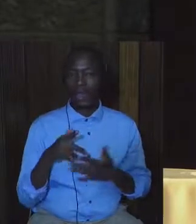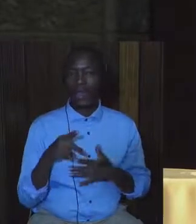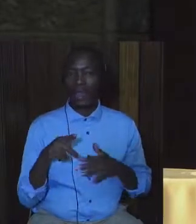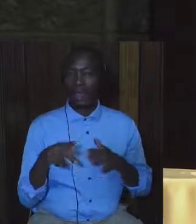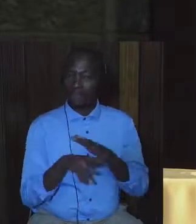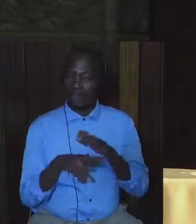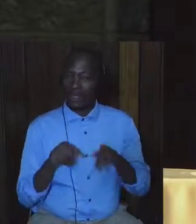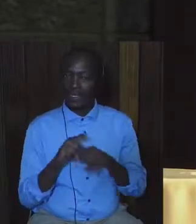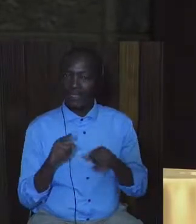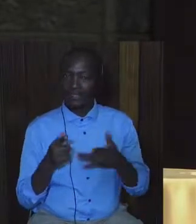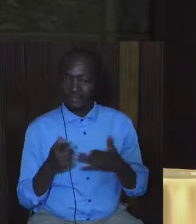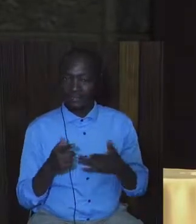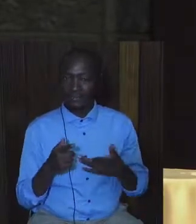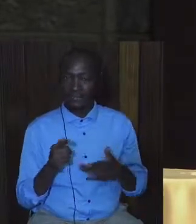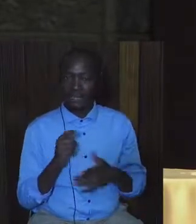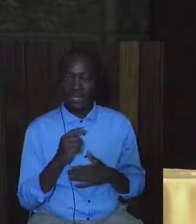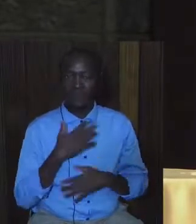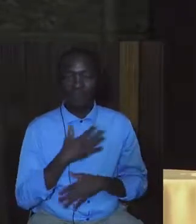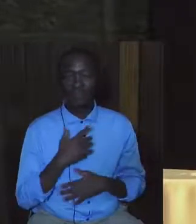feel the